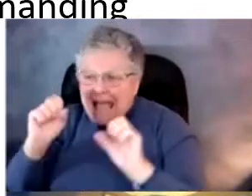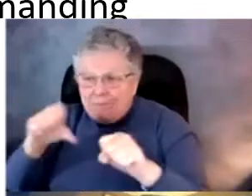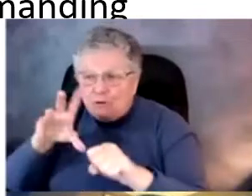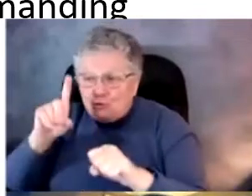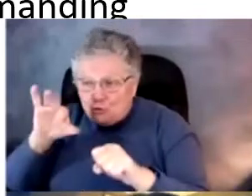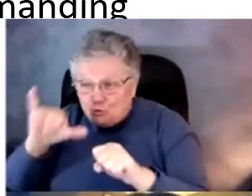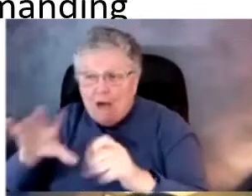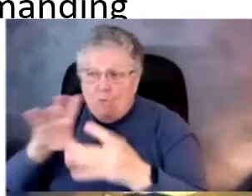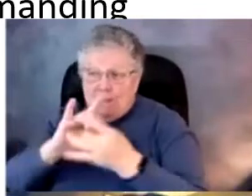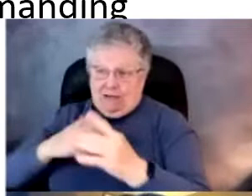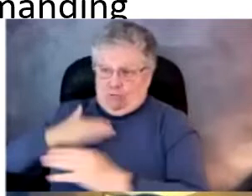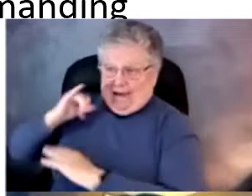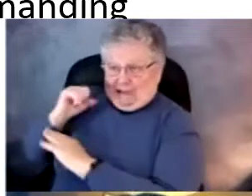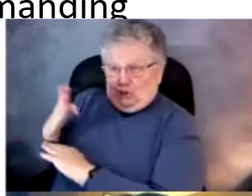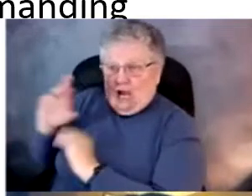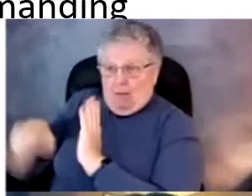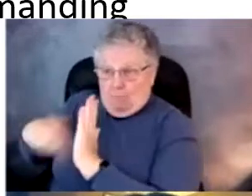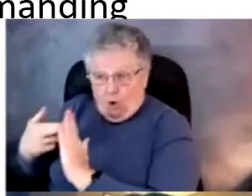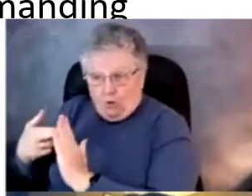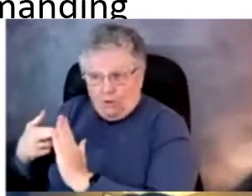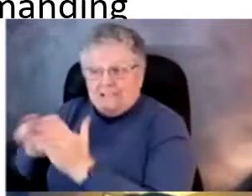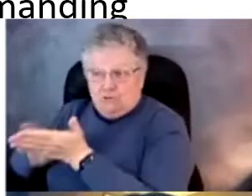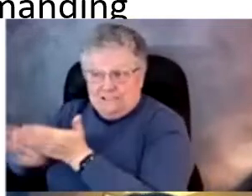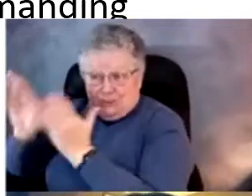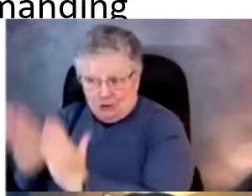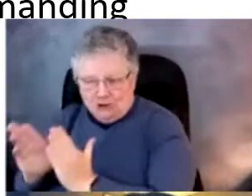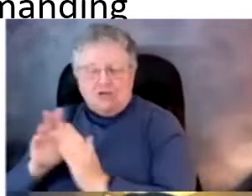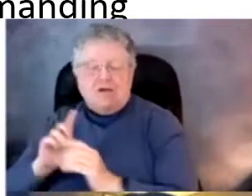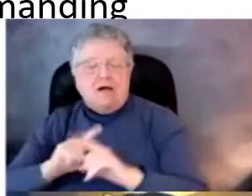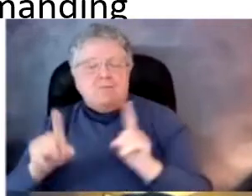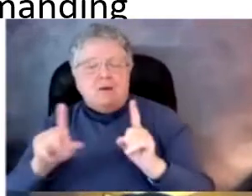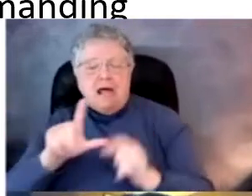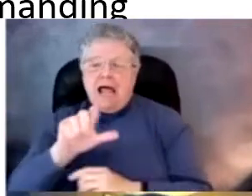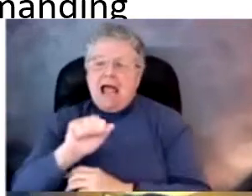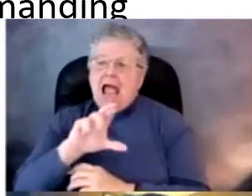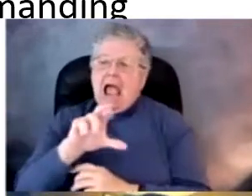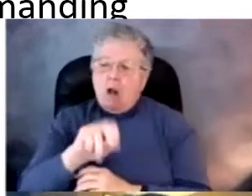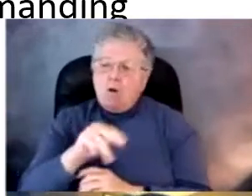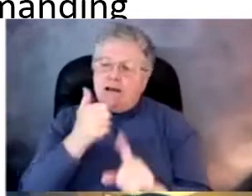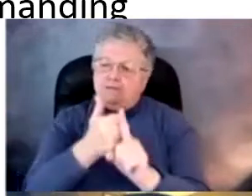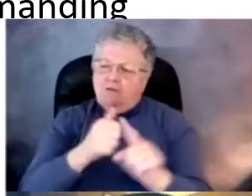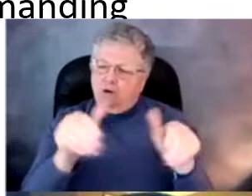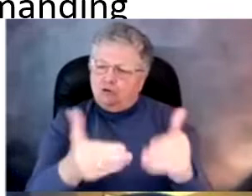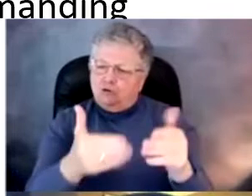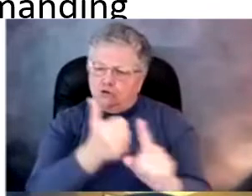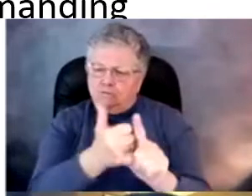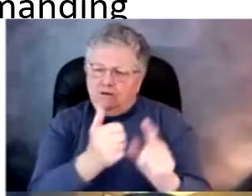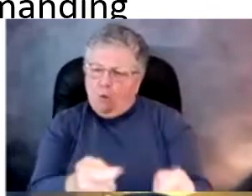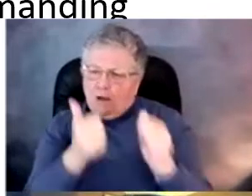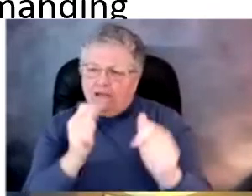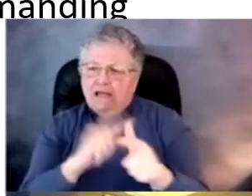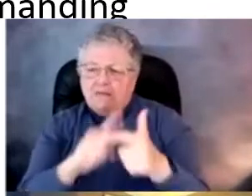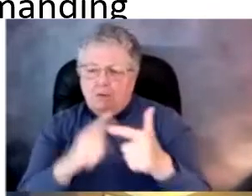there. I'm going to let Arin, I guess, introduce himself really quickly, and then we'll get started.